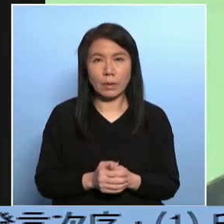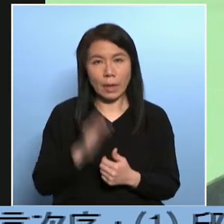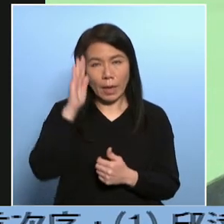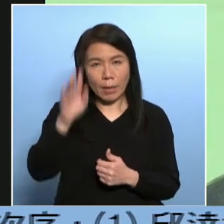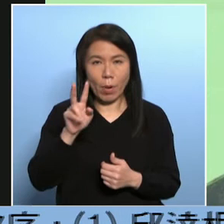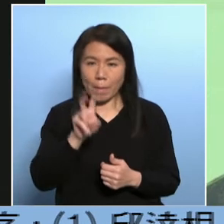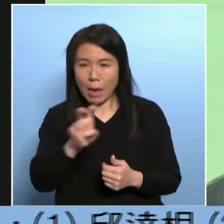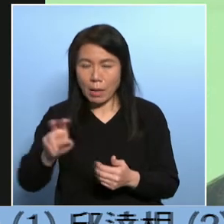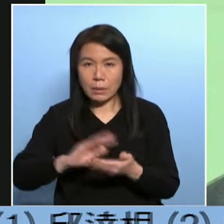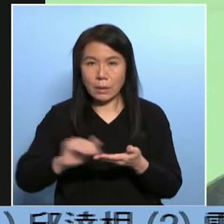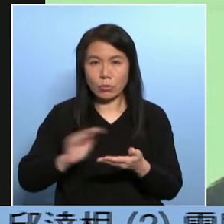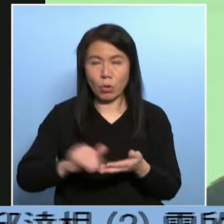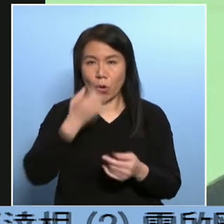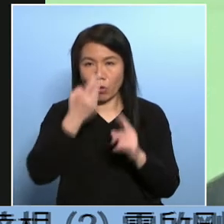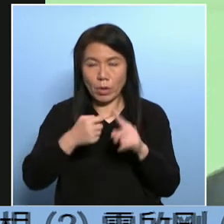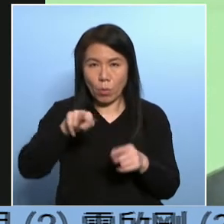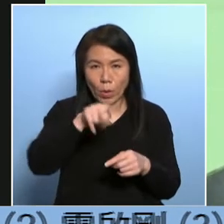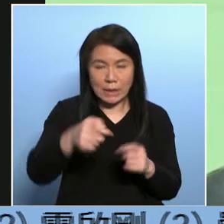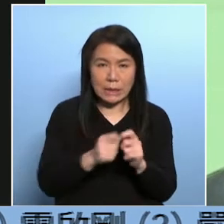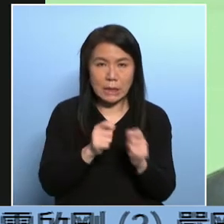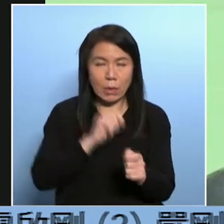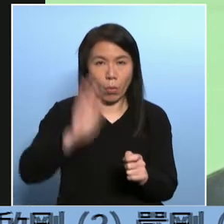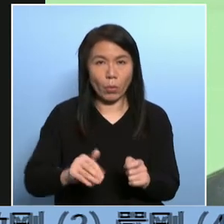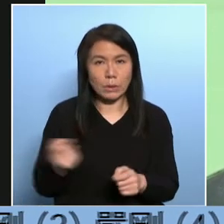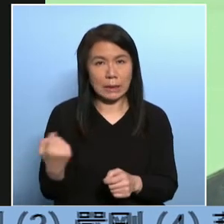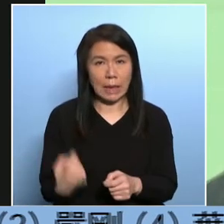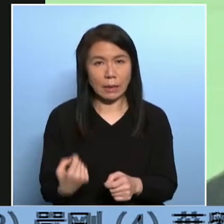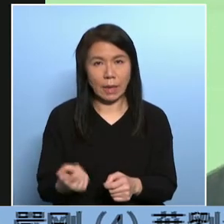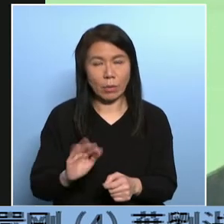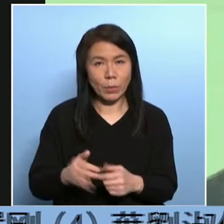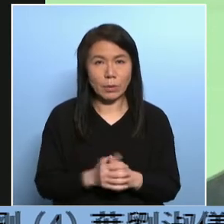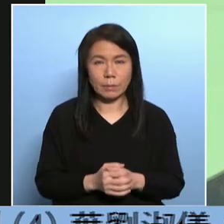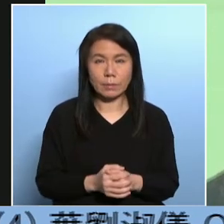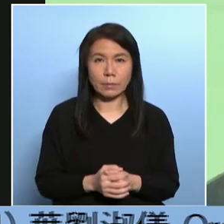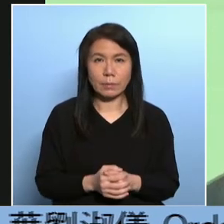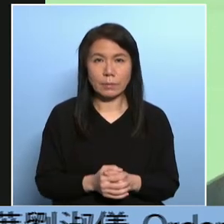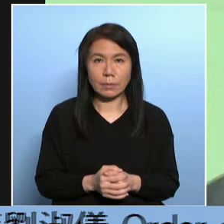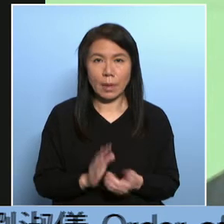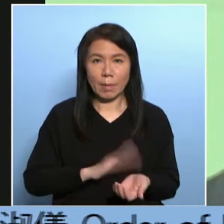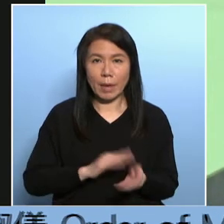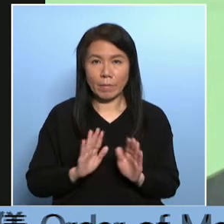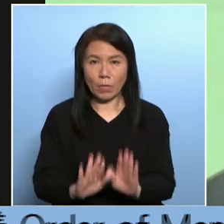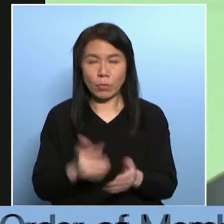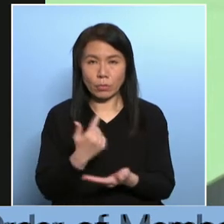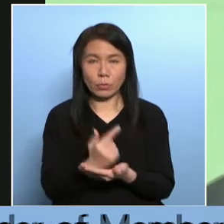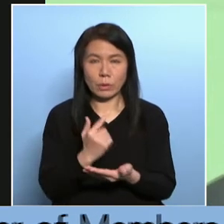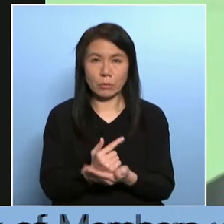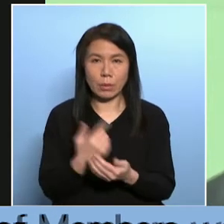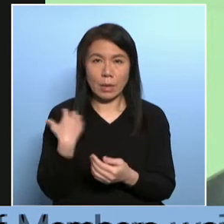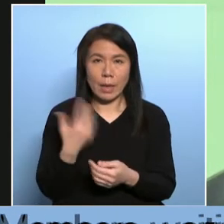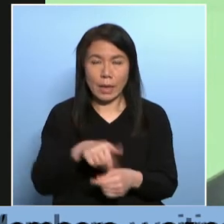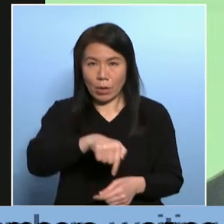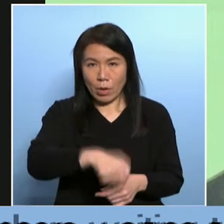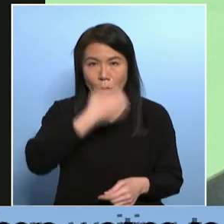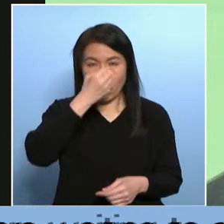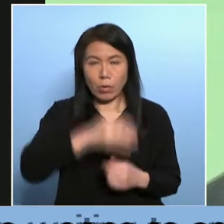can that be beefed up so that people will find it easier to get what they need to know? Well, I think the